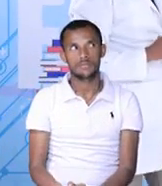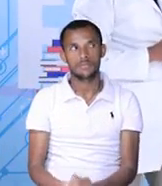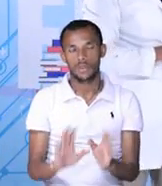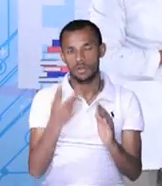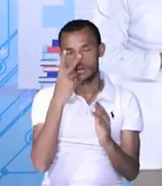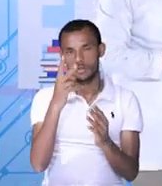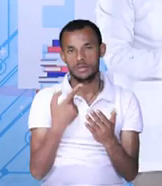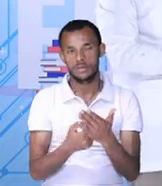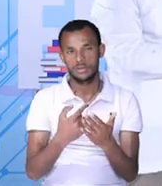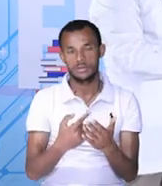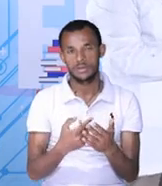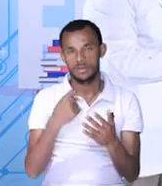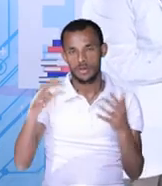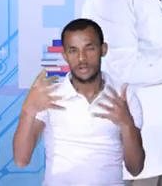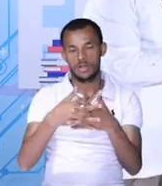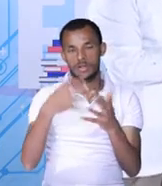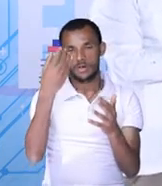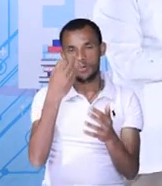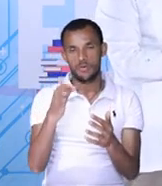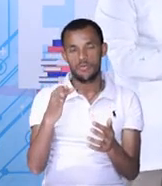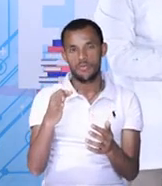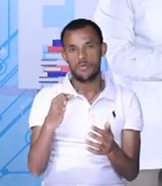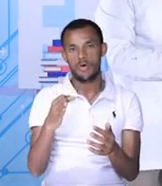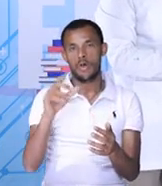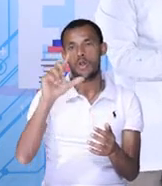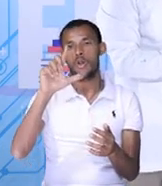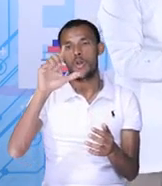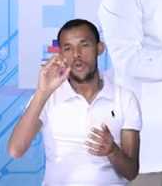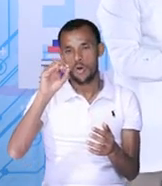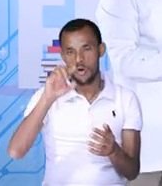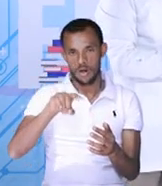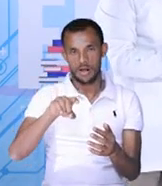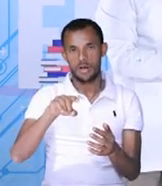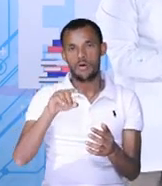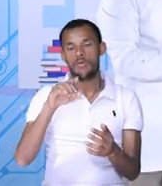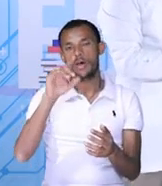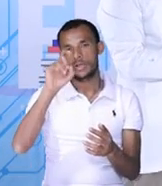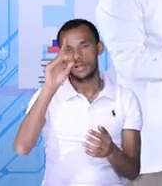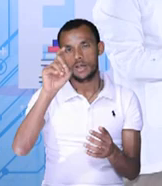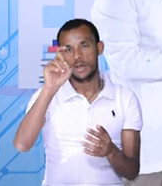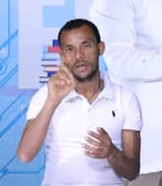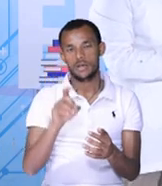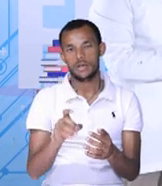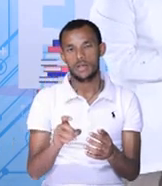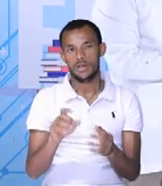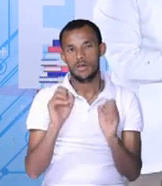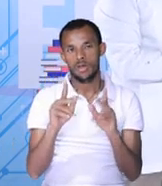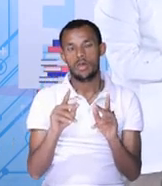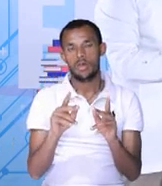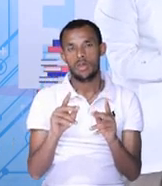Let's see this one, the integration of the logarithm of x dx.